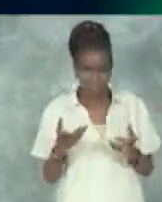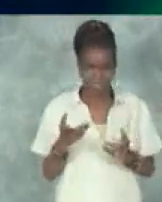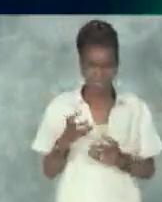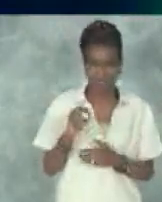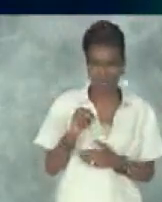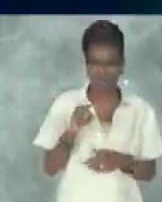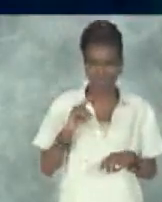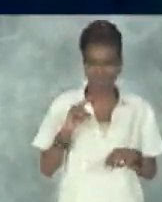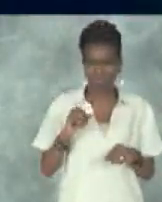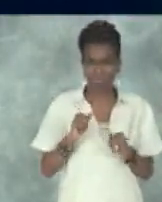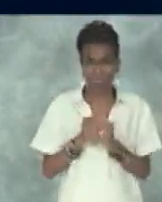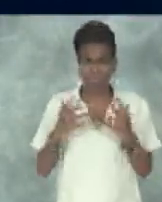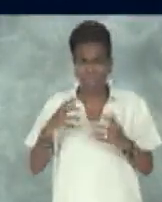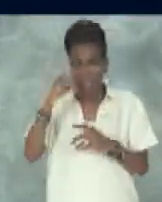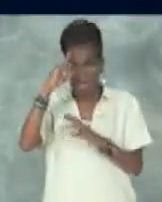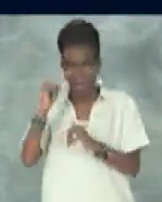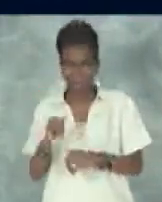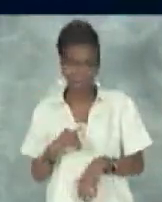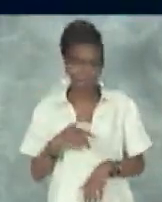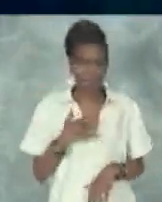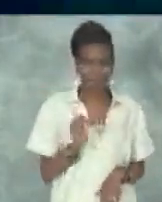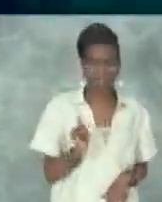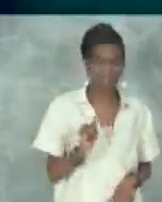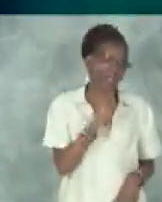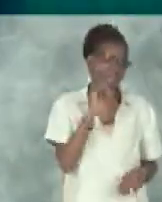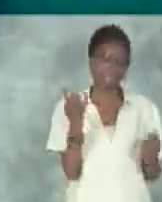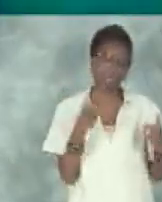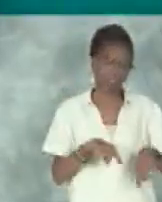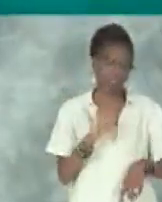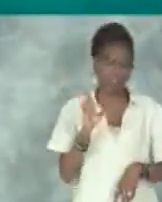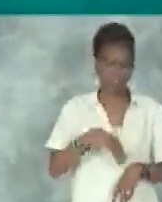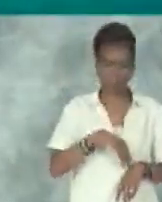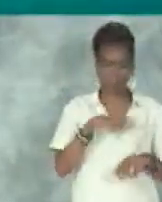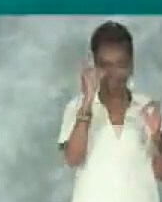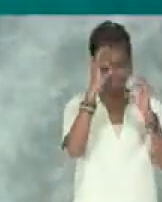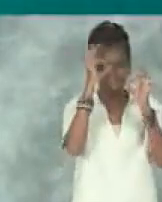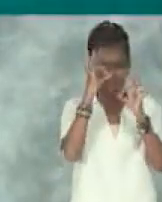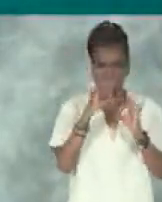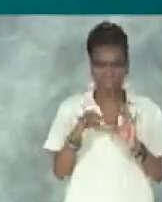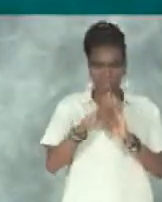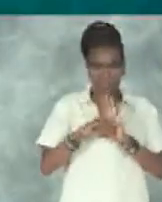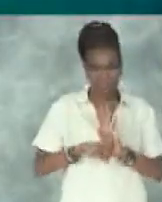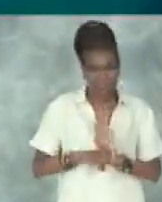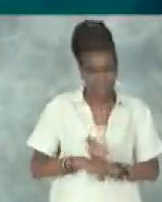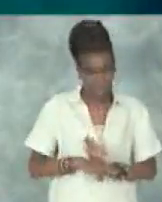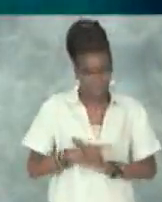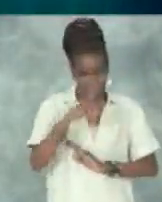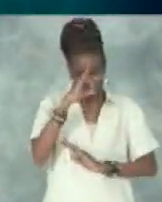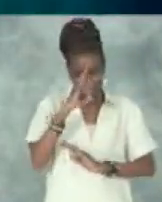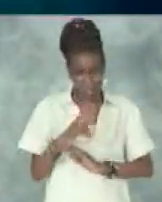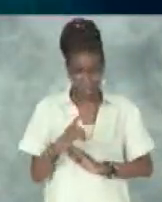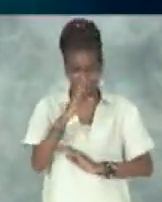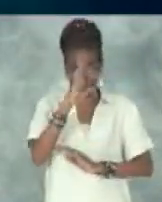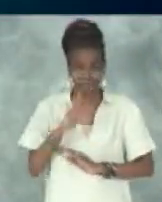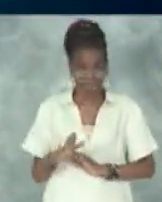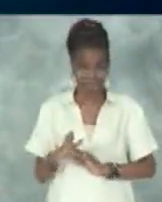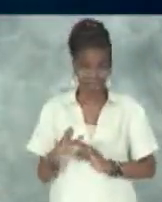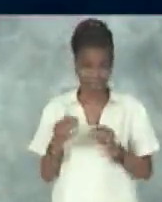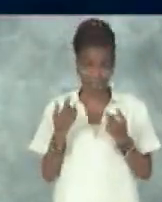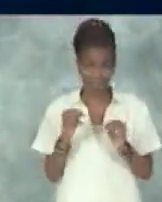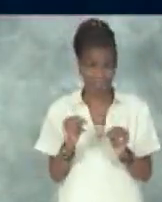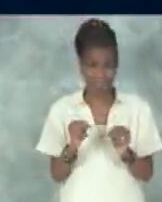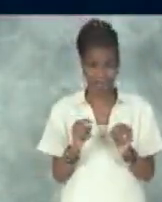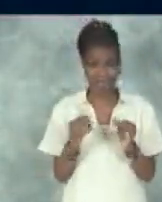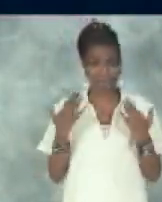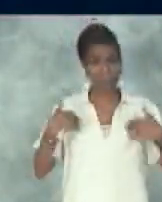you don't perceive any pathways, and you magnify obstacles, and you never get to your